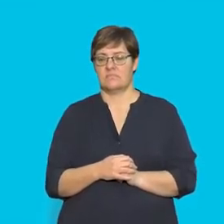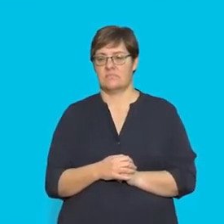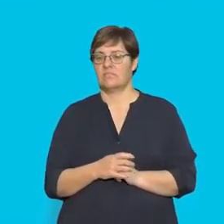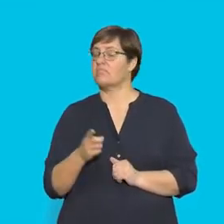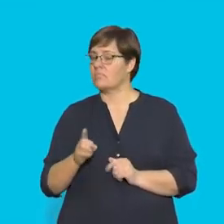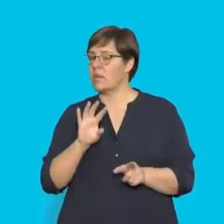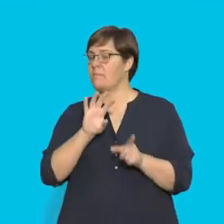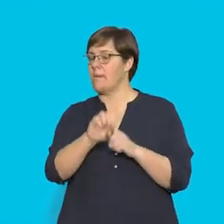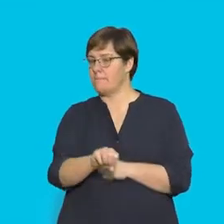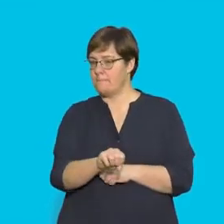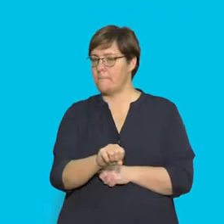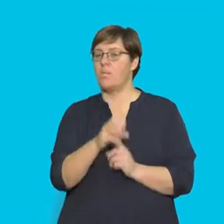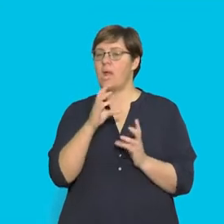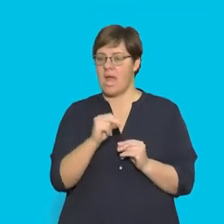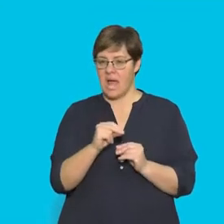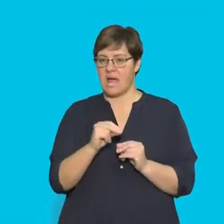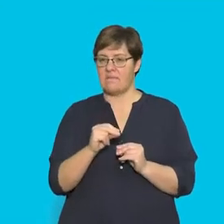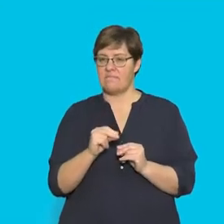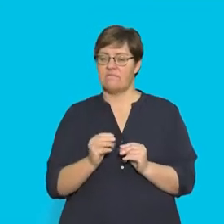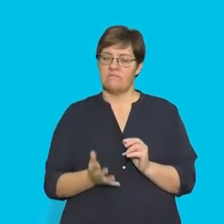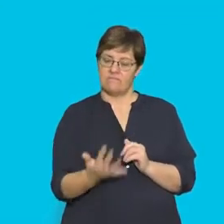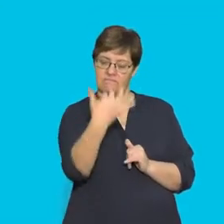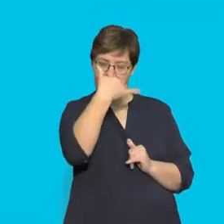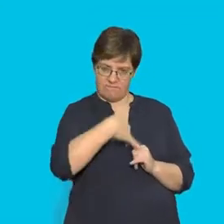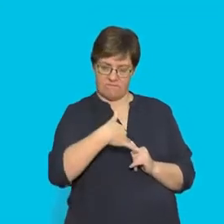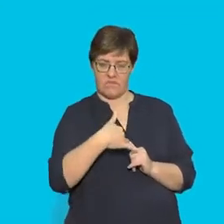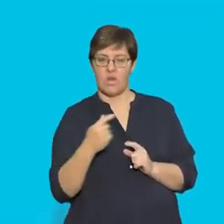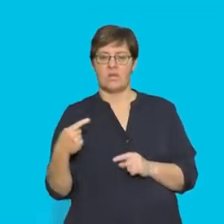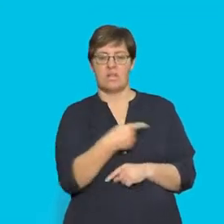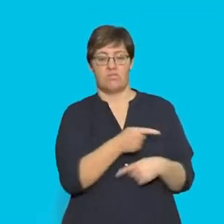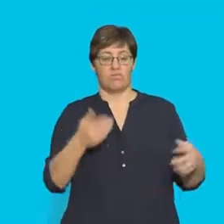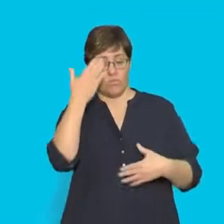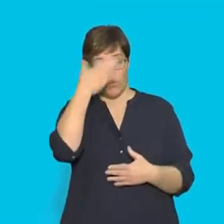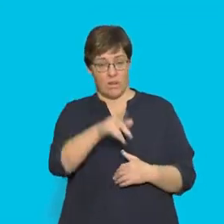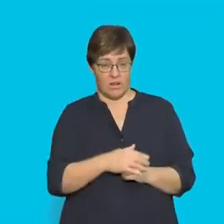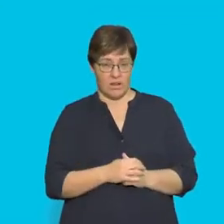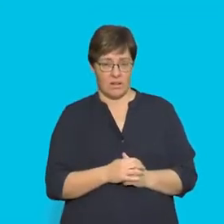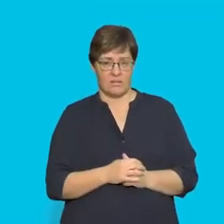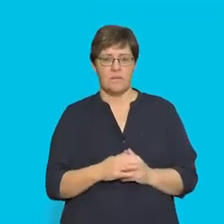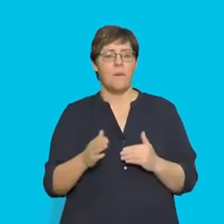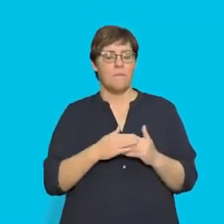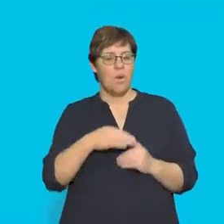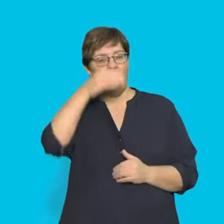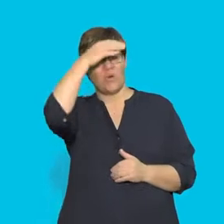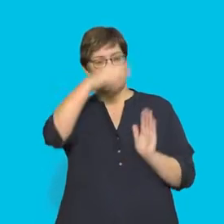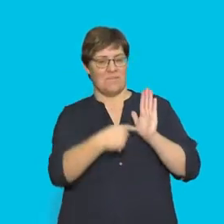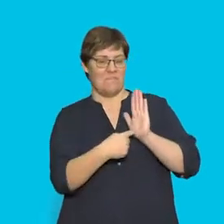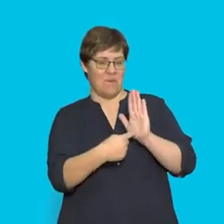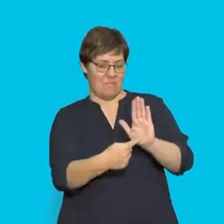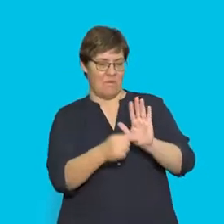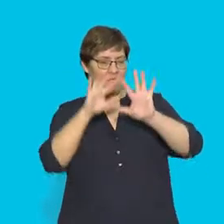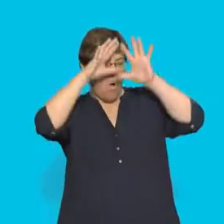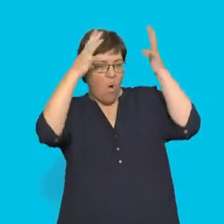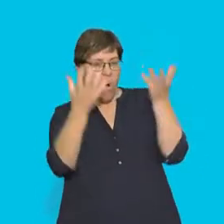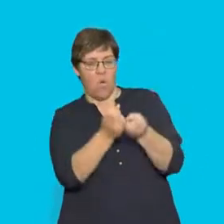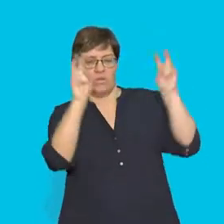we recognize we've got the direction of the current. That brings us to have another look at our concept map of this